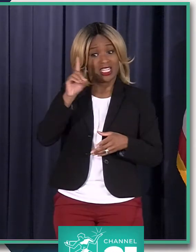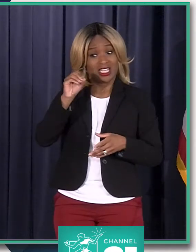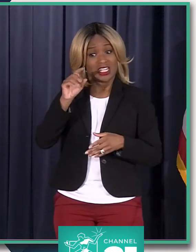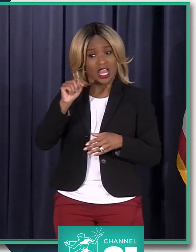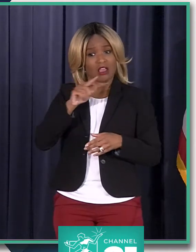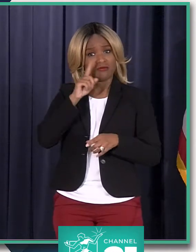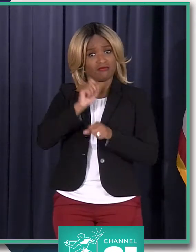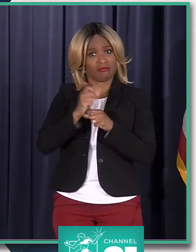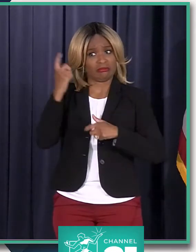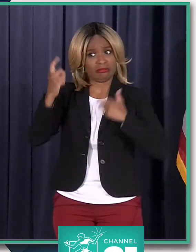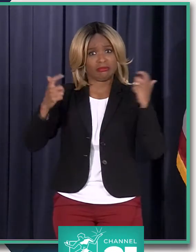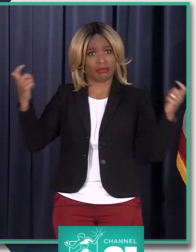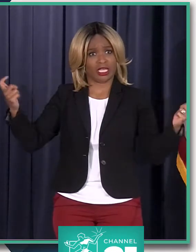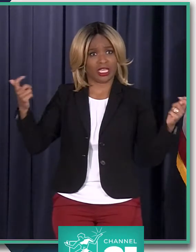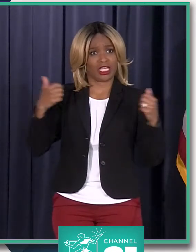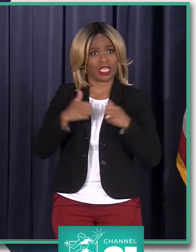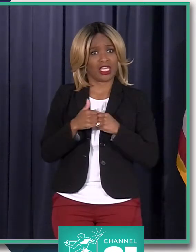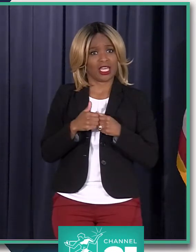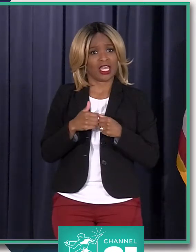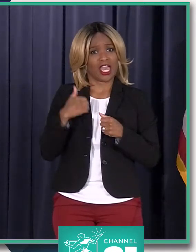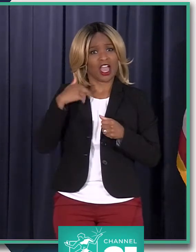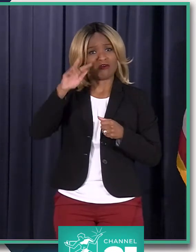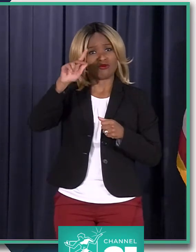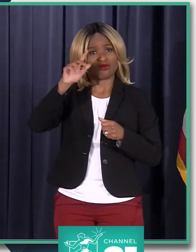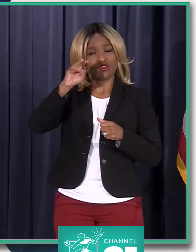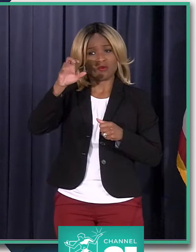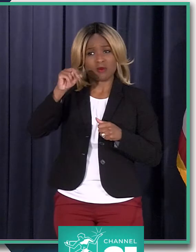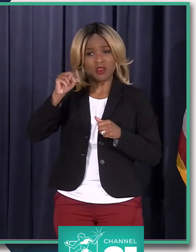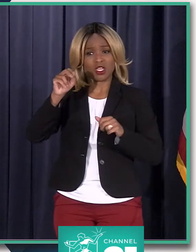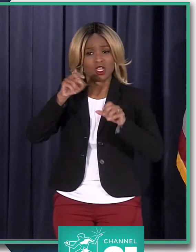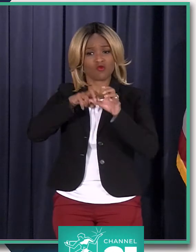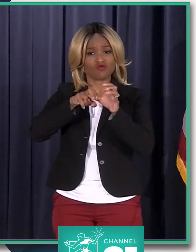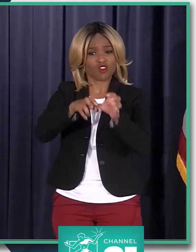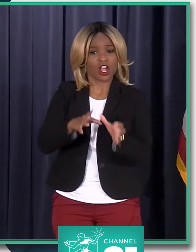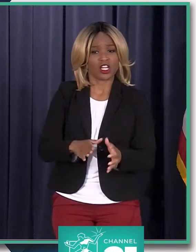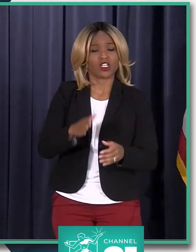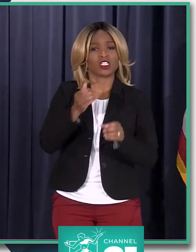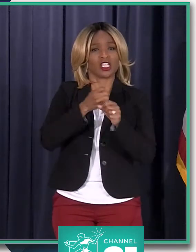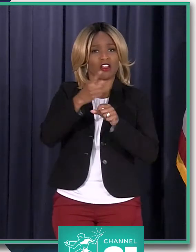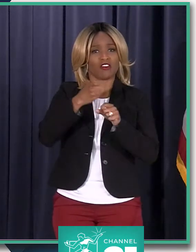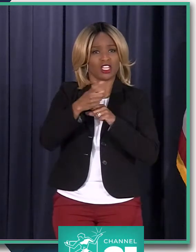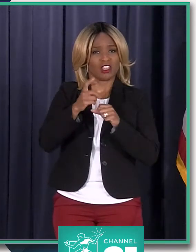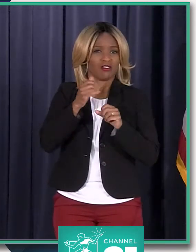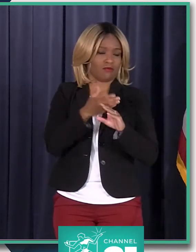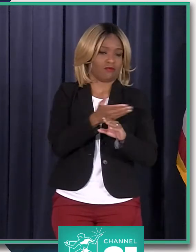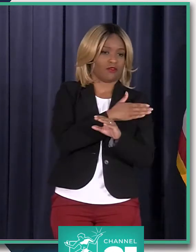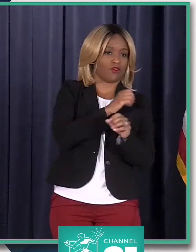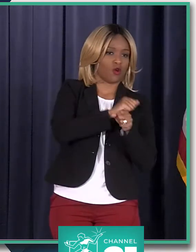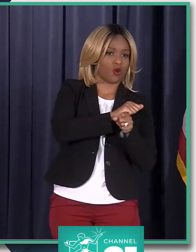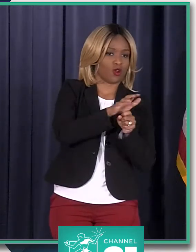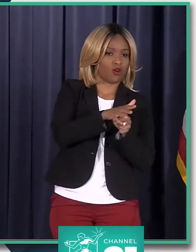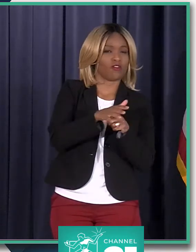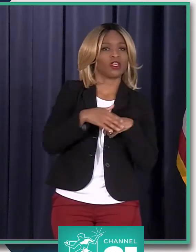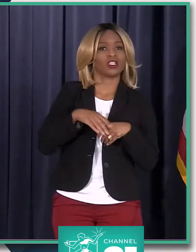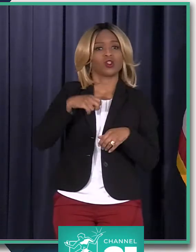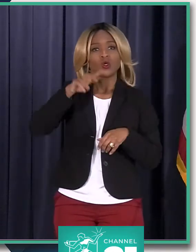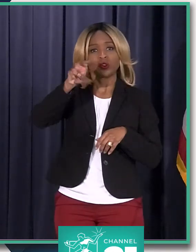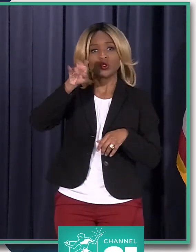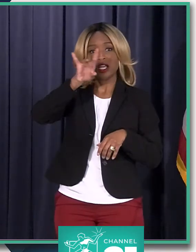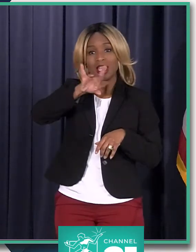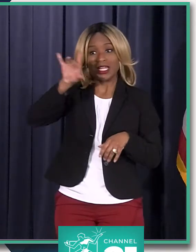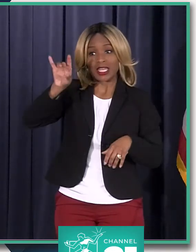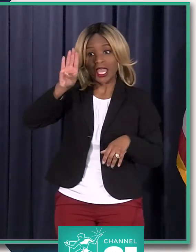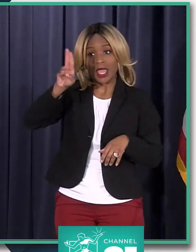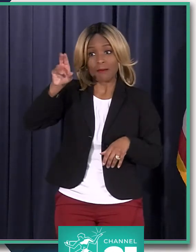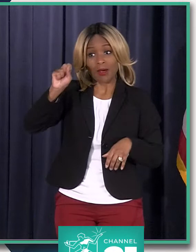23 million annually as far as ridership, and then 400K weekly. That's pre-COVID. We have a pretty large fleet of 288 buses, and